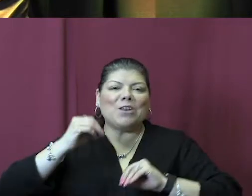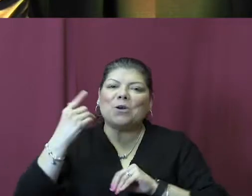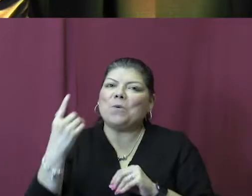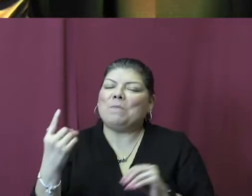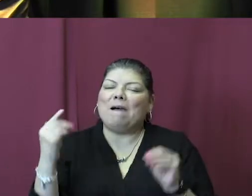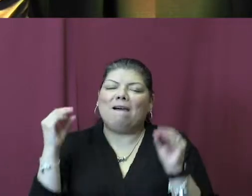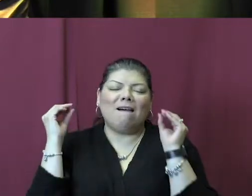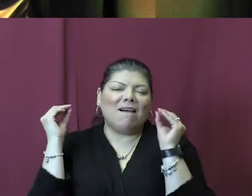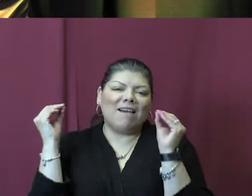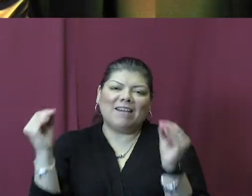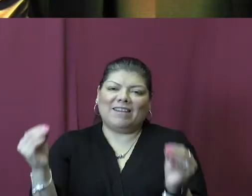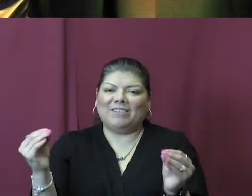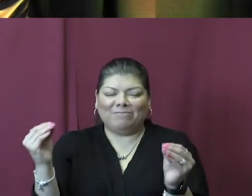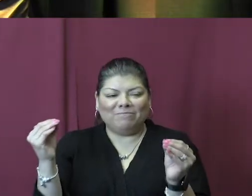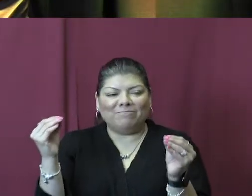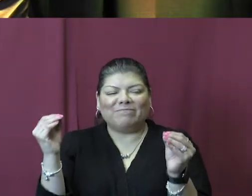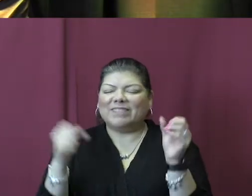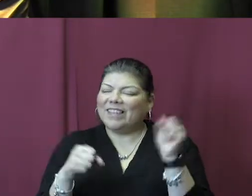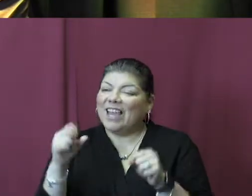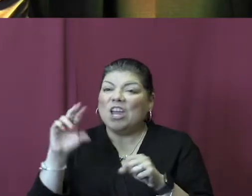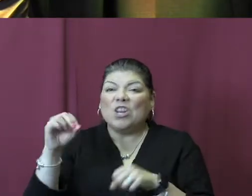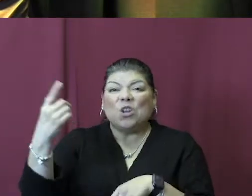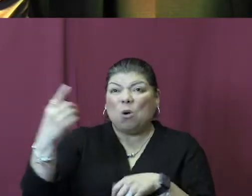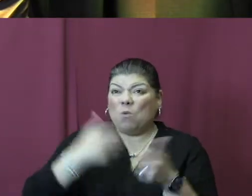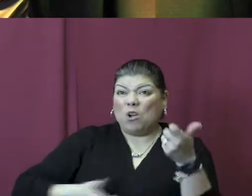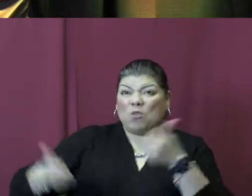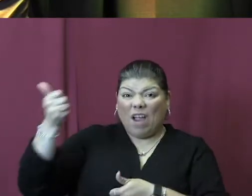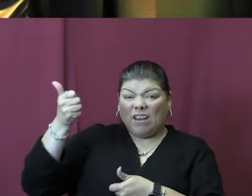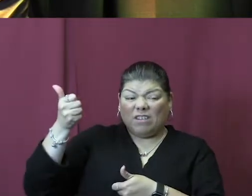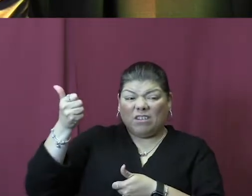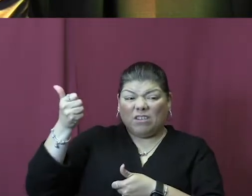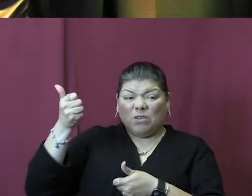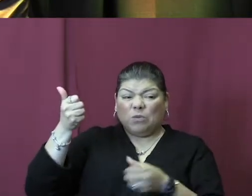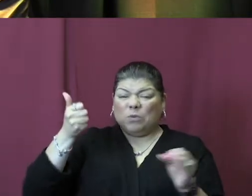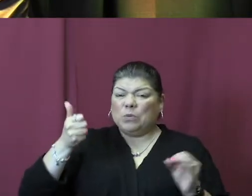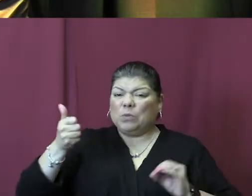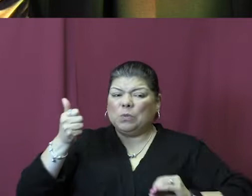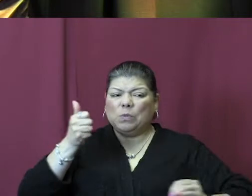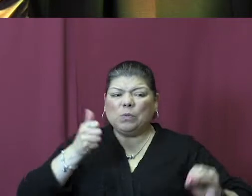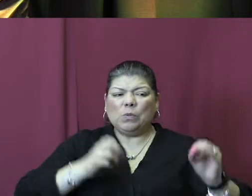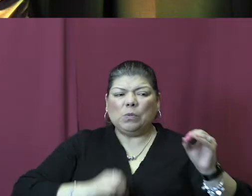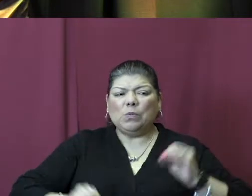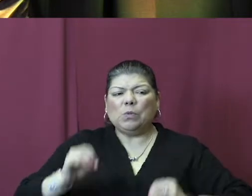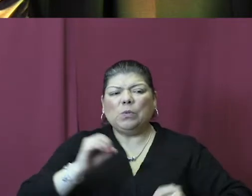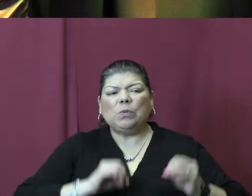Still couldn't find nobody. Yeah, yeah. Nobody greater. Ooh.